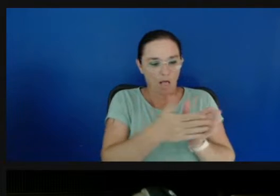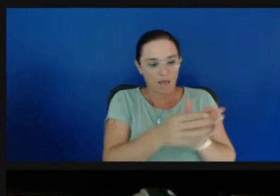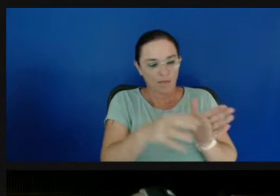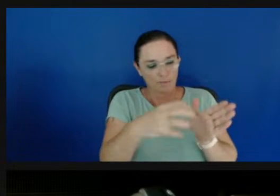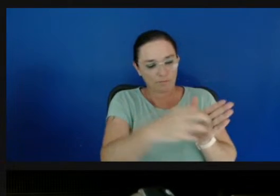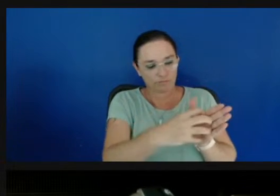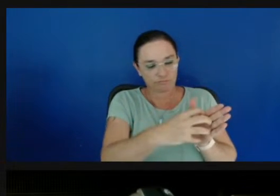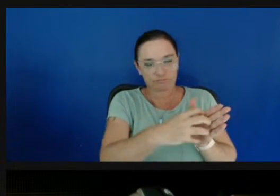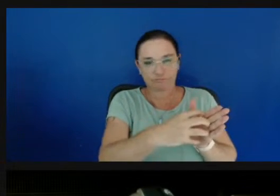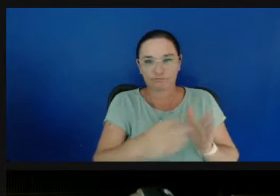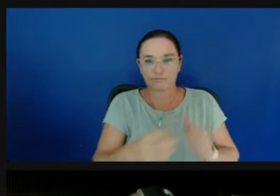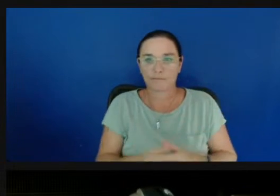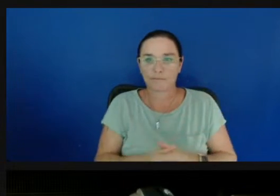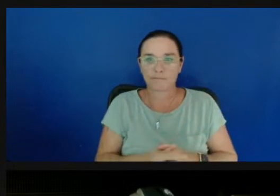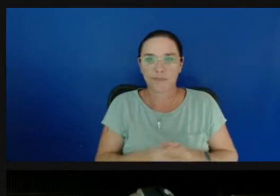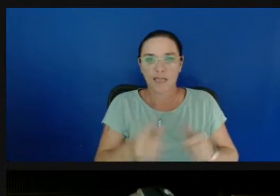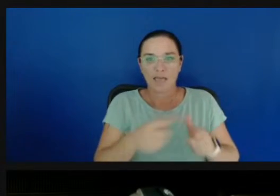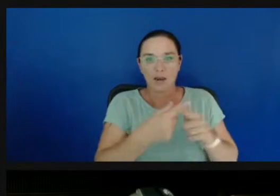crater.